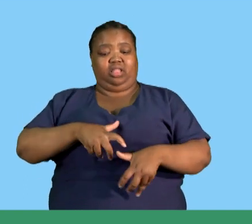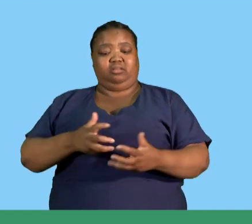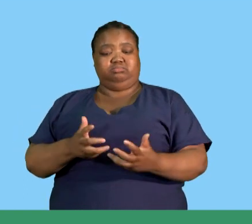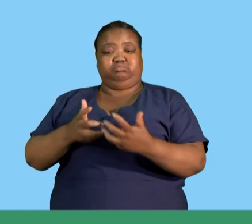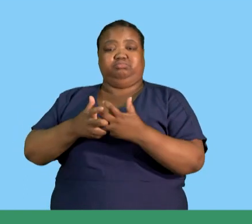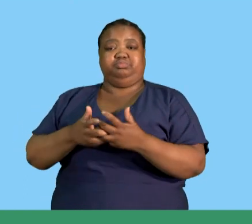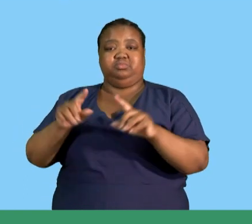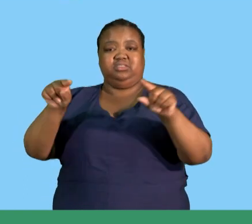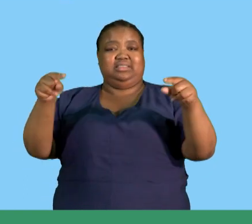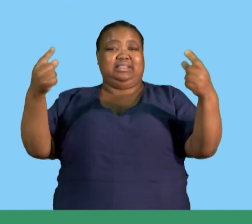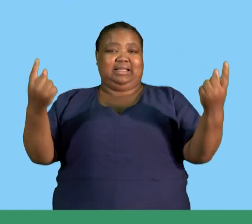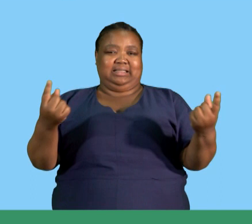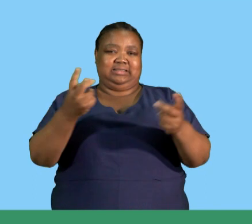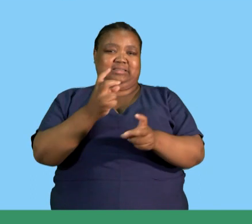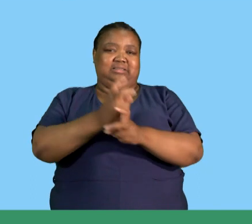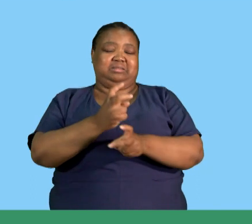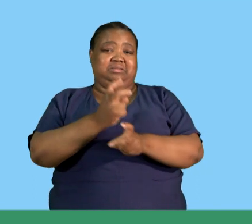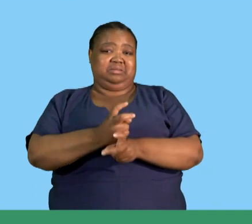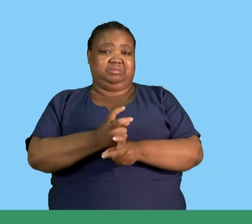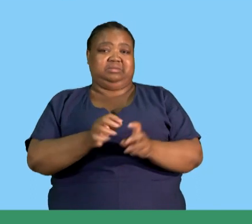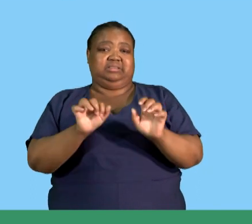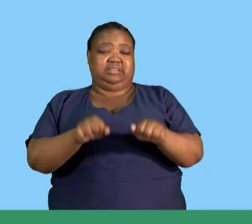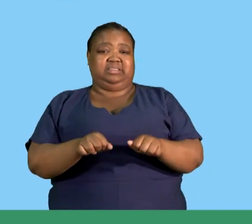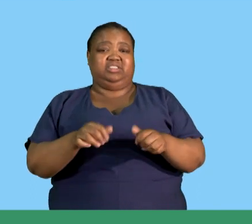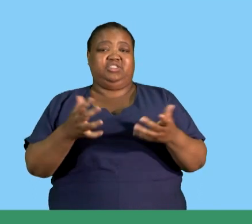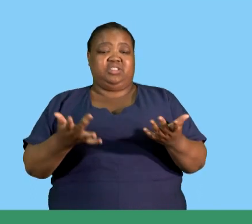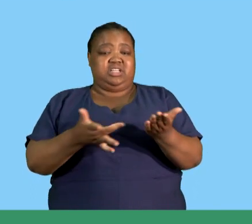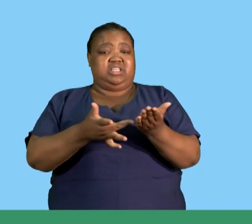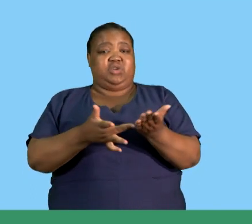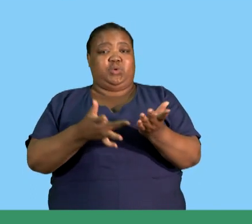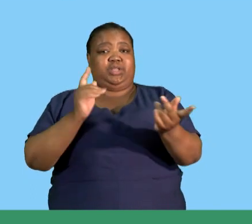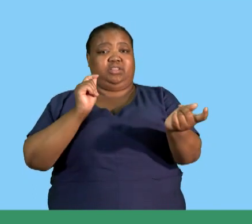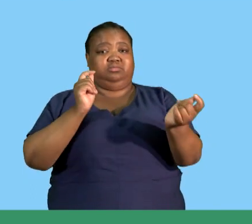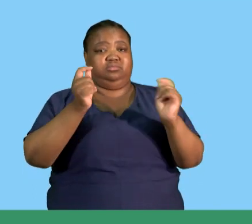to adapt, so we find that adaptation to the changing